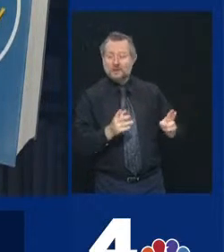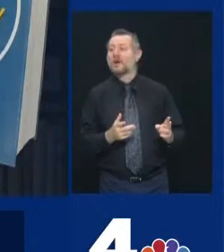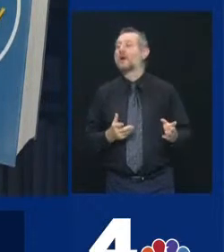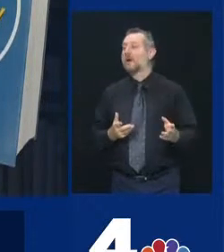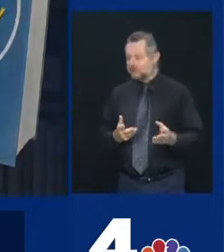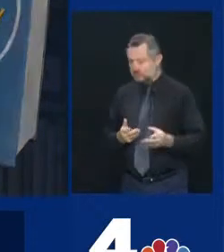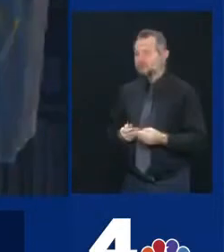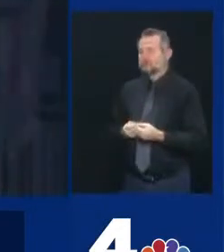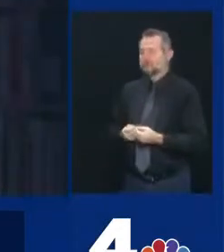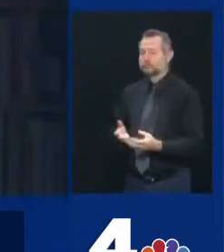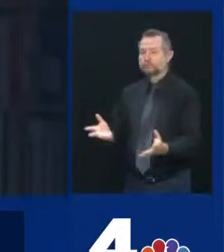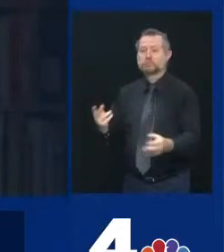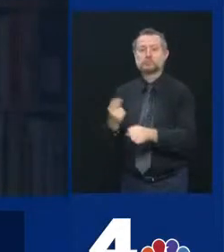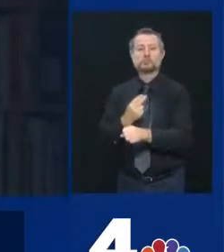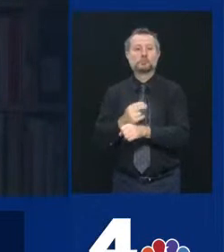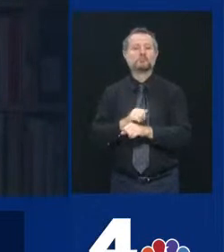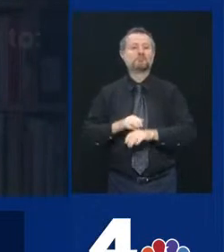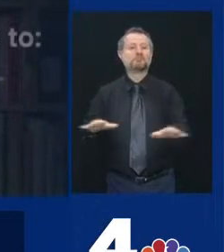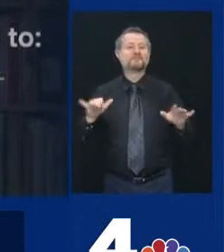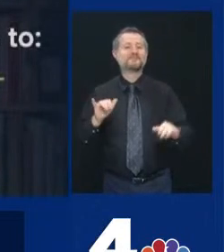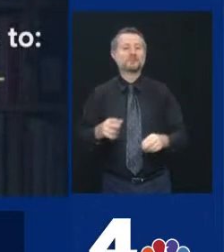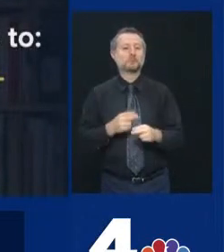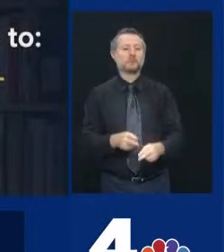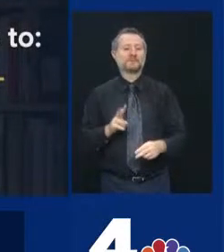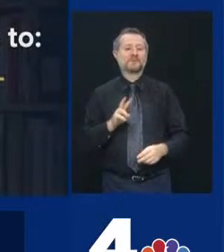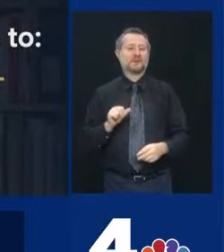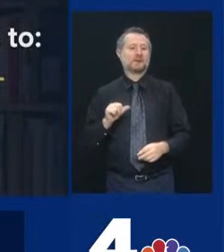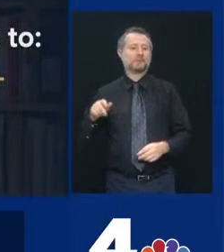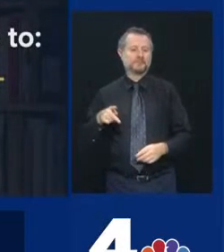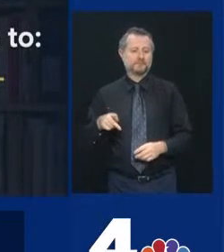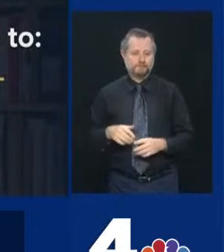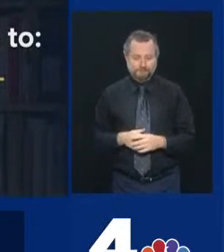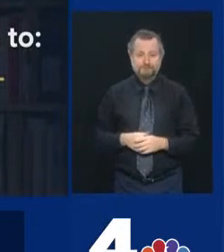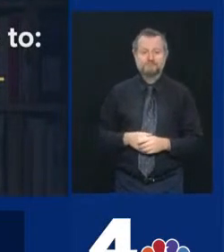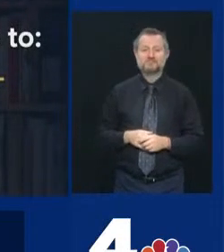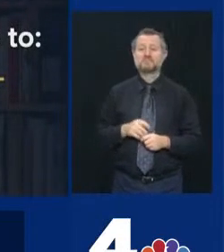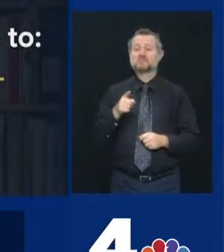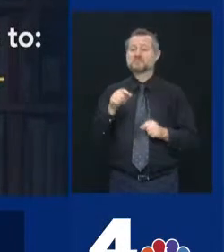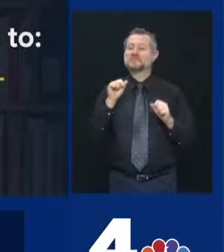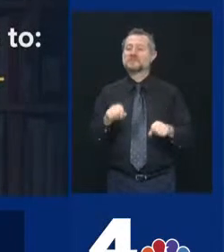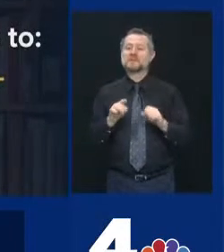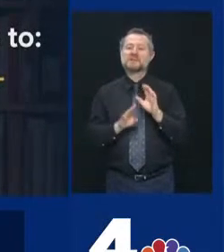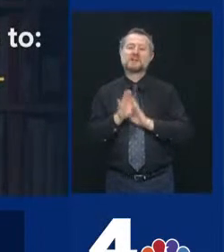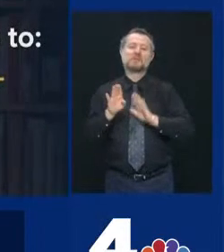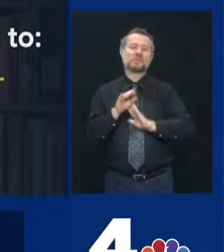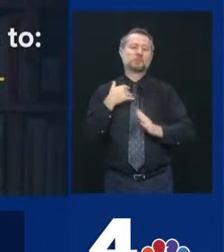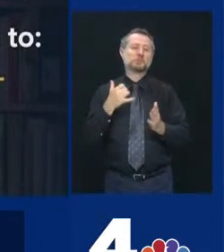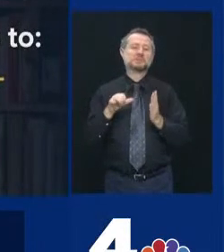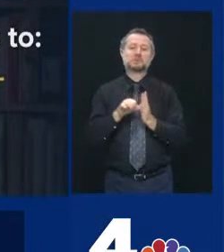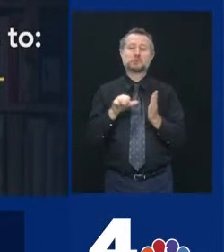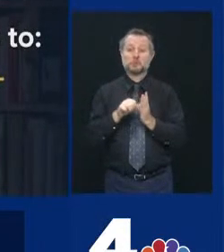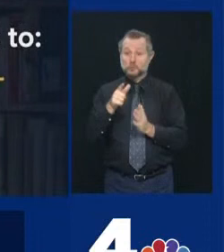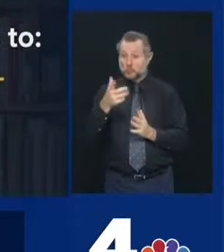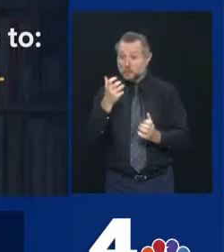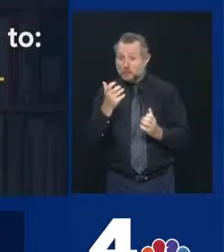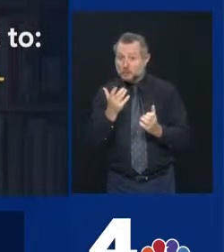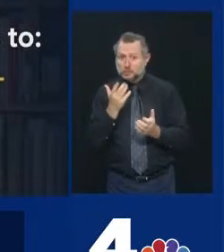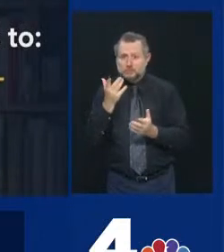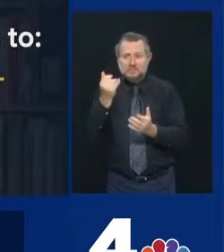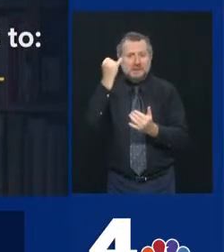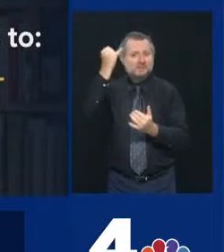Yorkers. That's the VAP. The semi-official dictionary is still in compilation. If you have any suggestions,